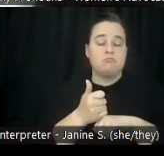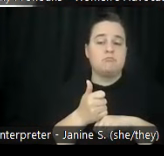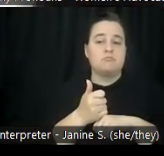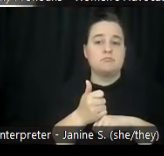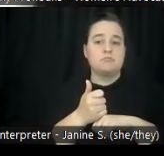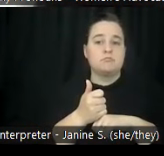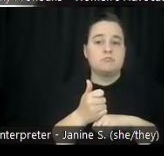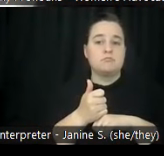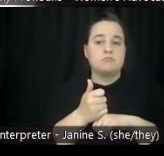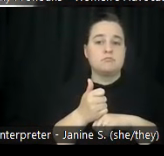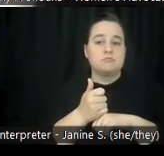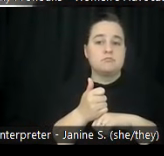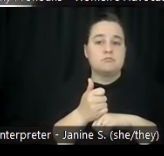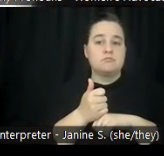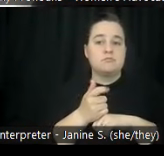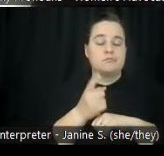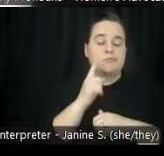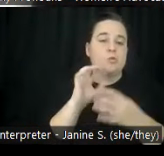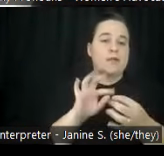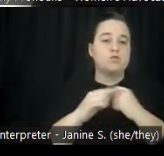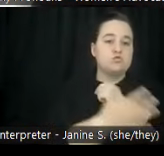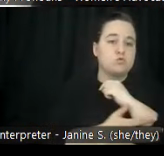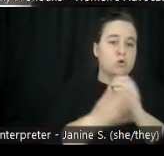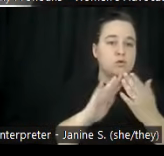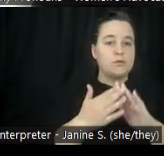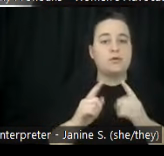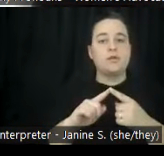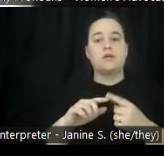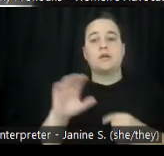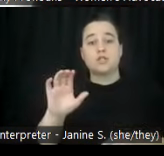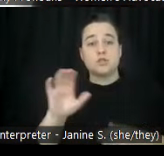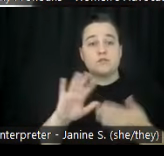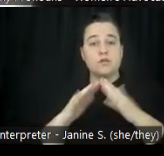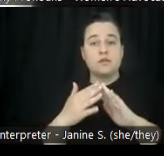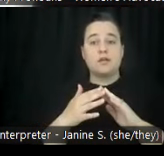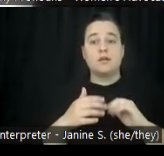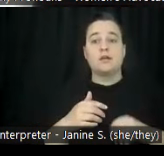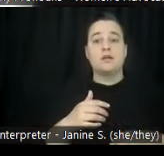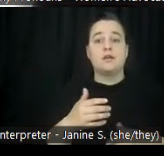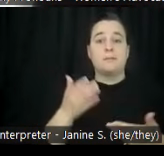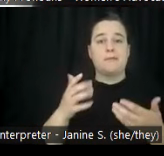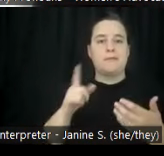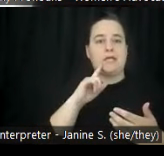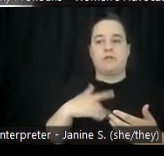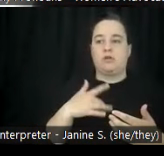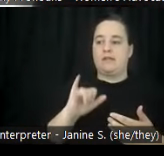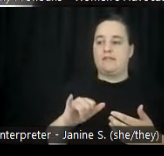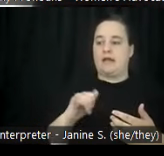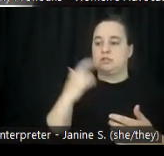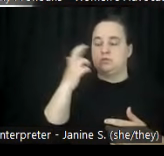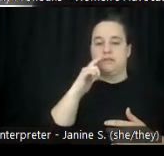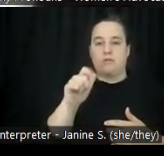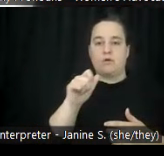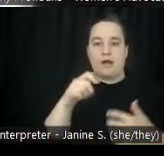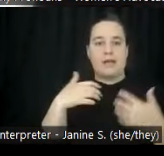of rural or conservative communities. That might be justifications for like experiencing unhealthy or abusive relationships of, well, I don't know